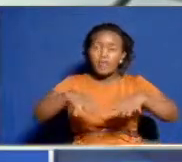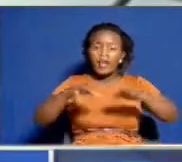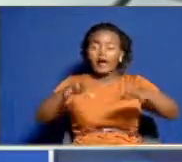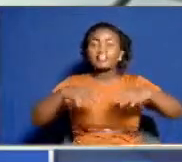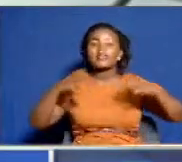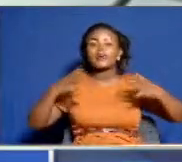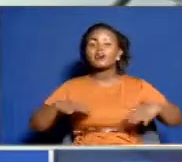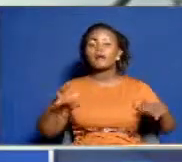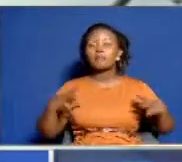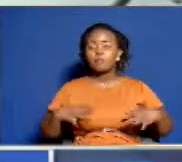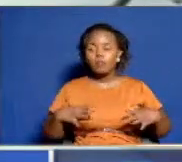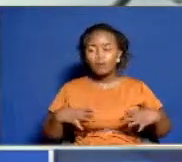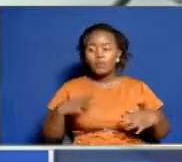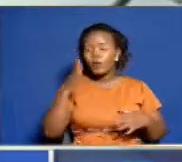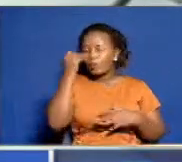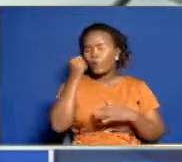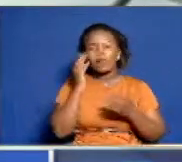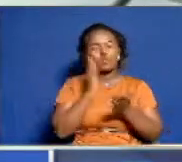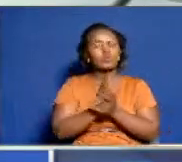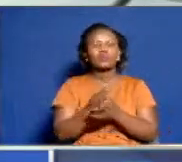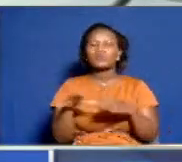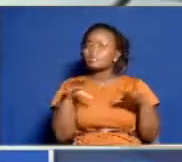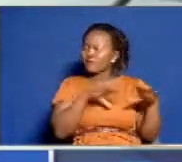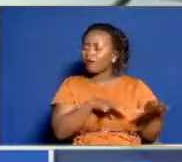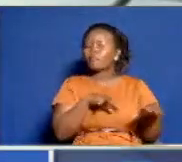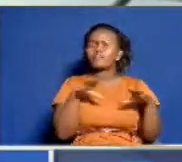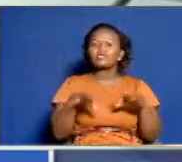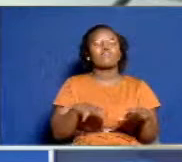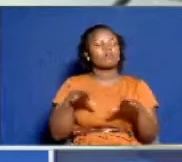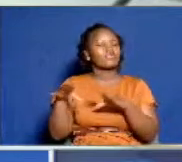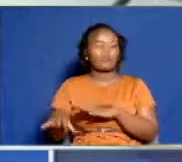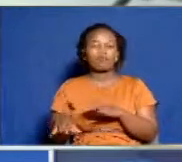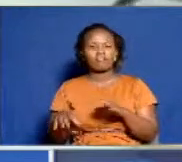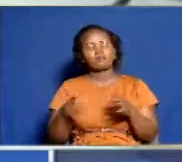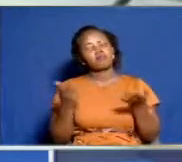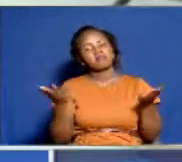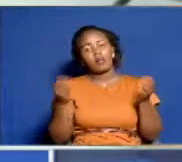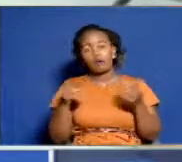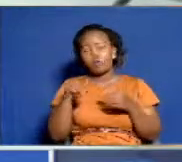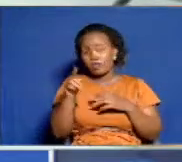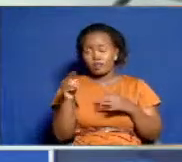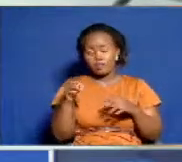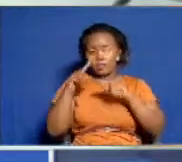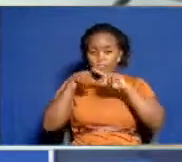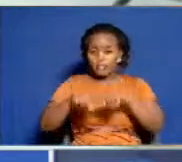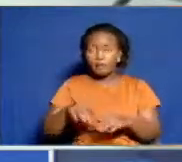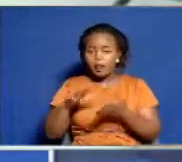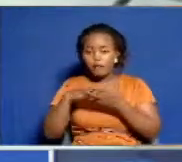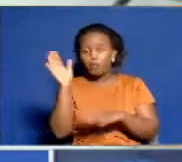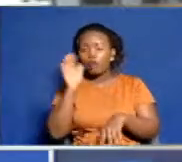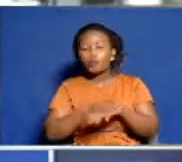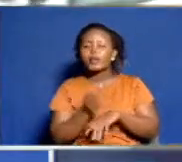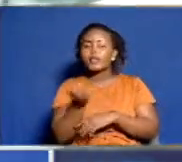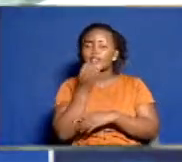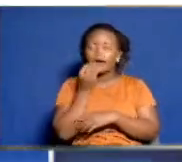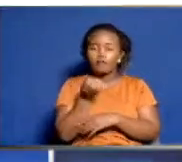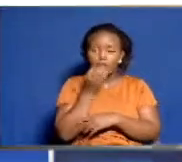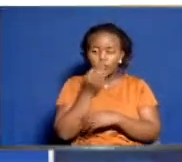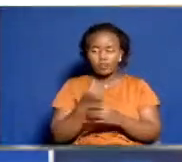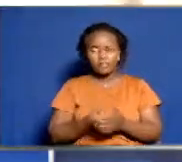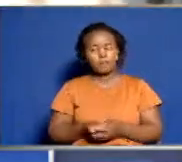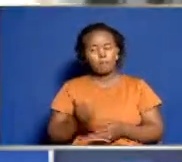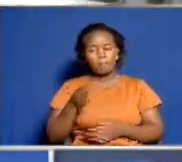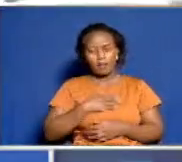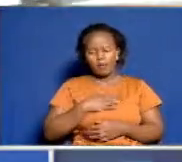sababu wanaumia na wanasol sana, so at least hapo ndio wana depend, wanapata chakula nini nini. And my